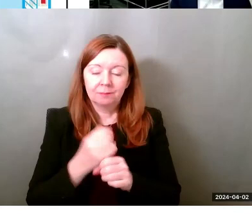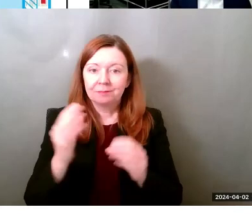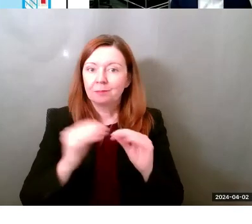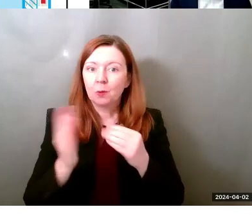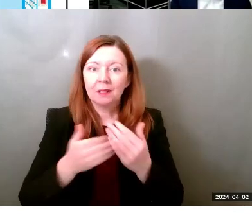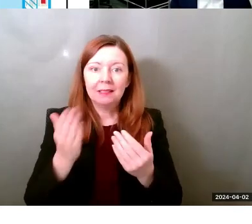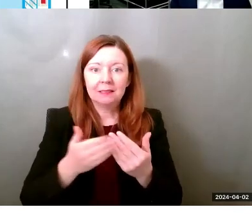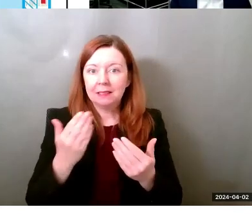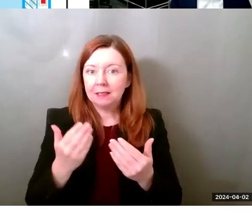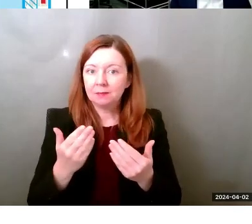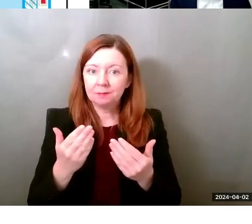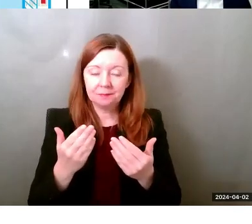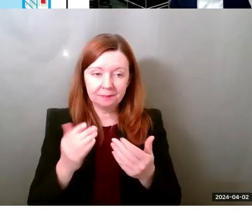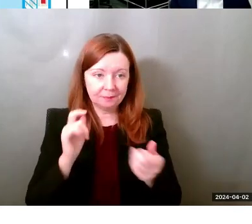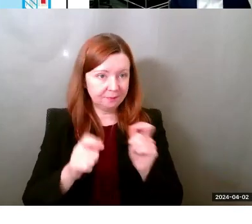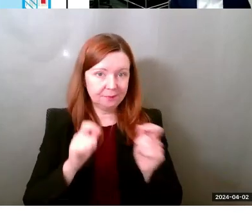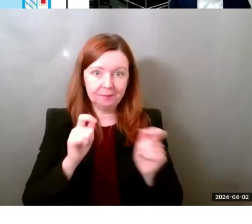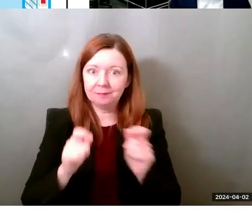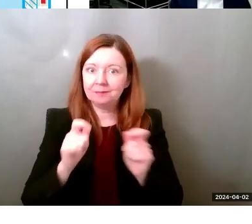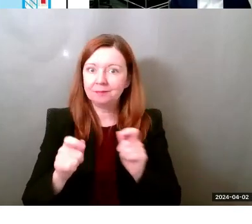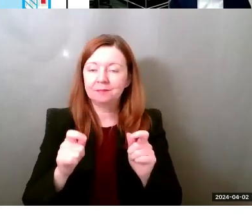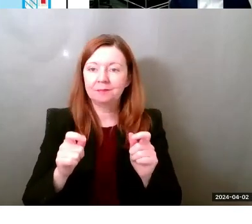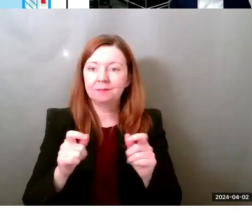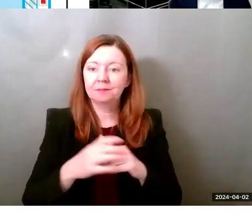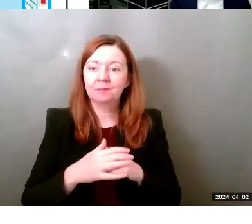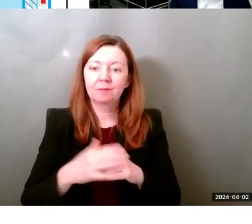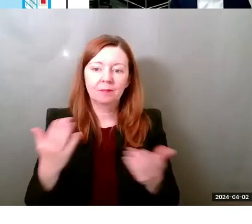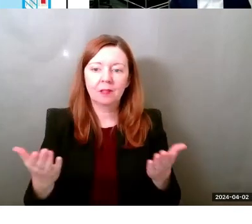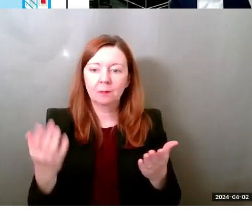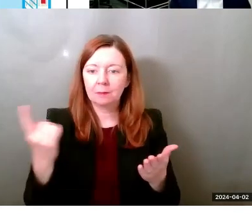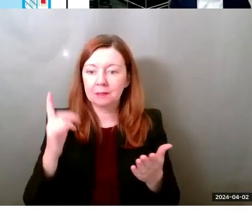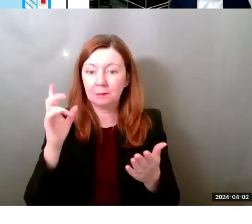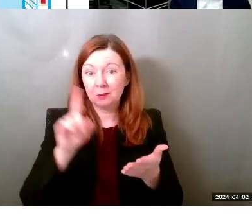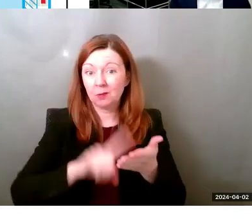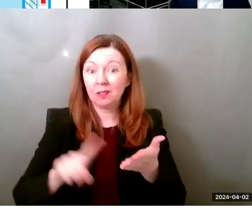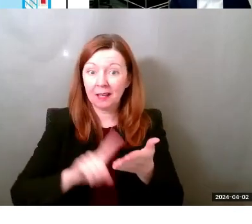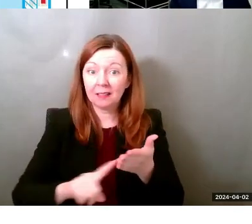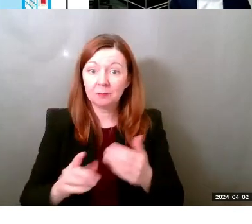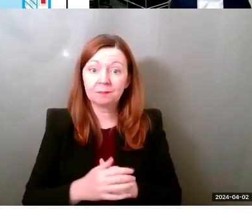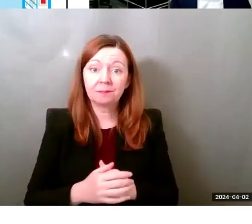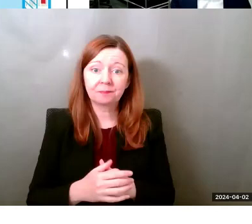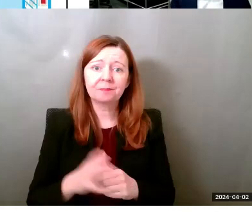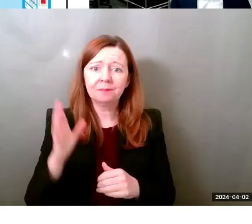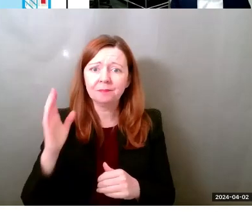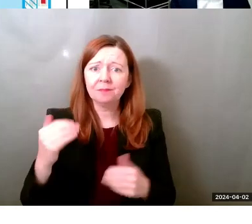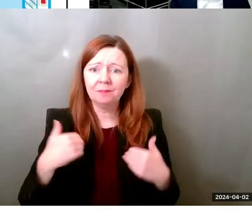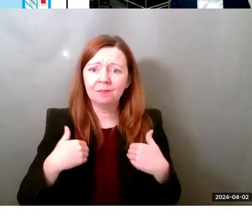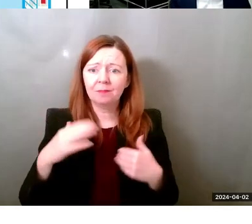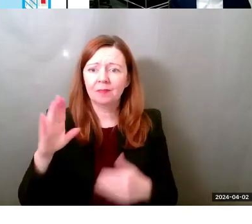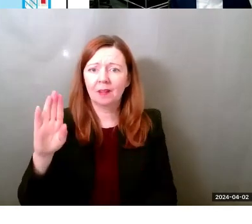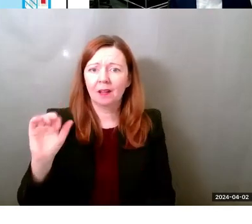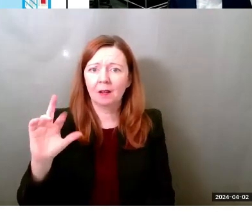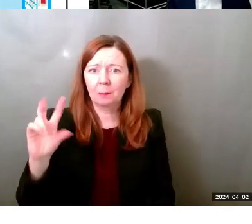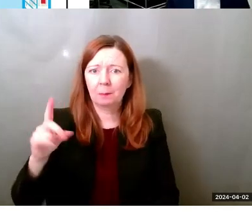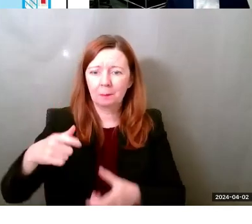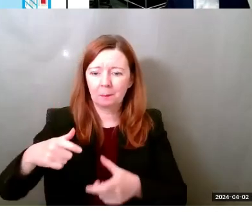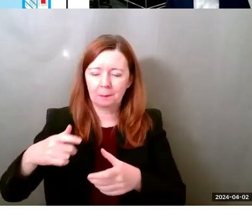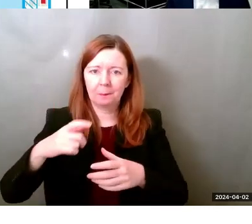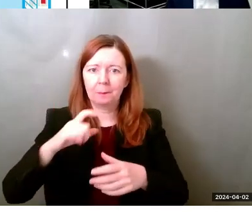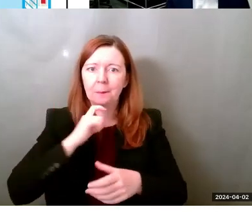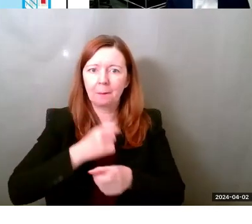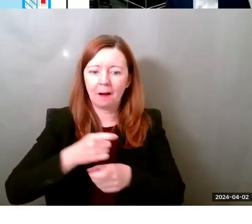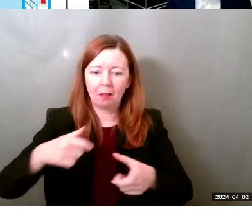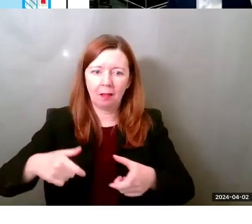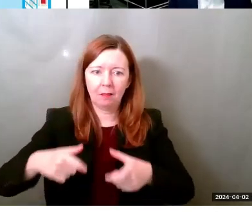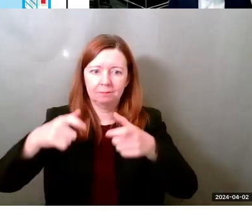easily changed over might be something to look at. There will be bollards at the permanent line that's